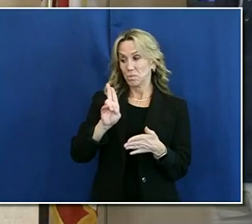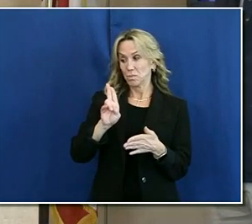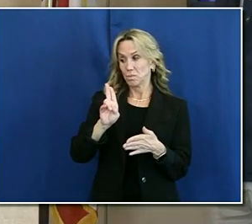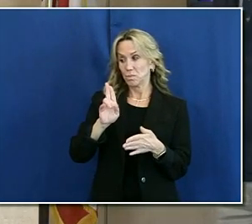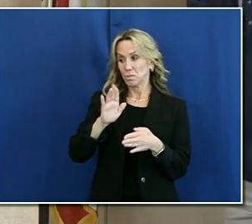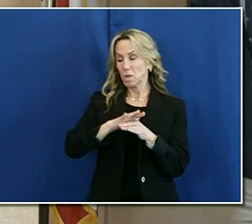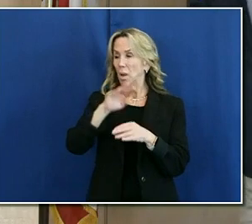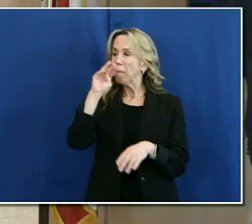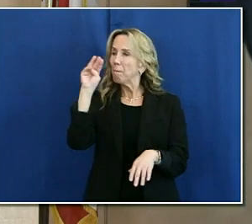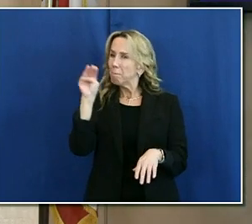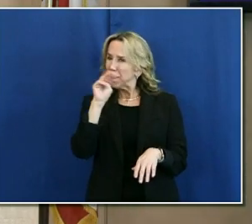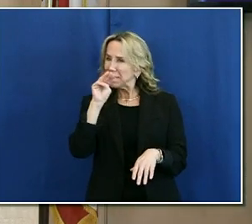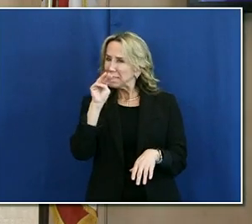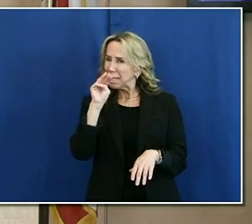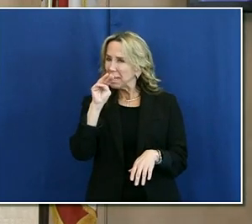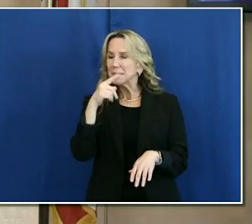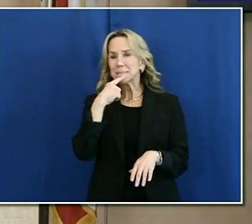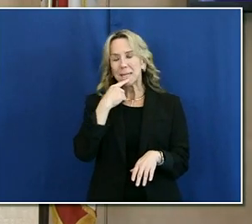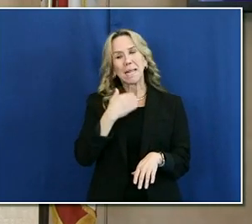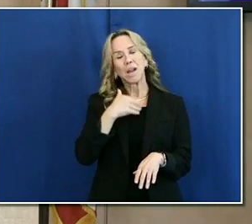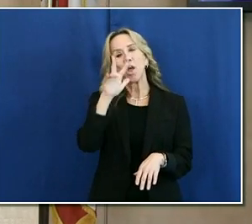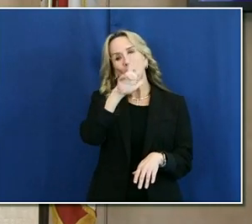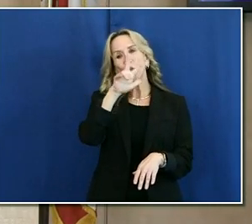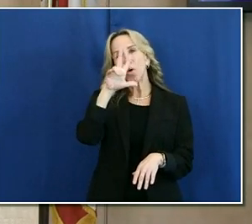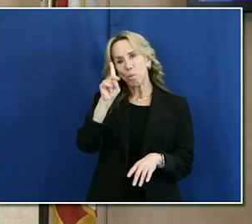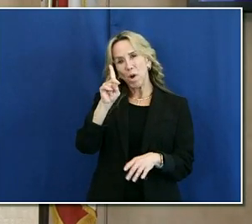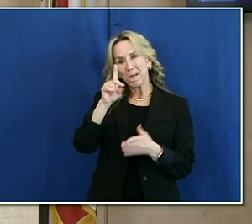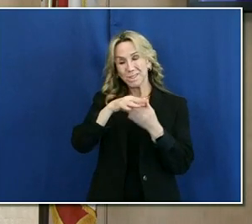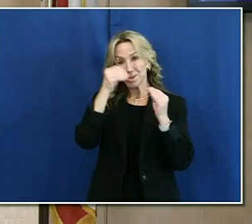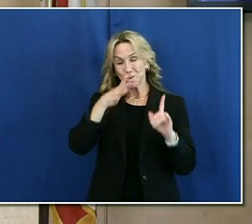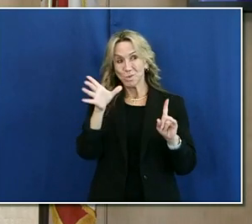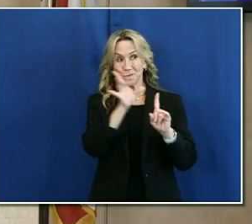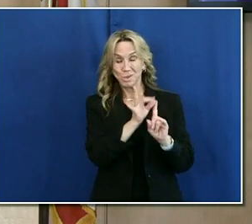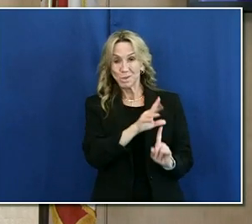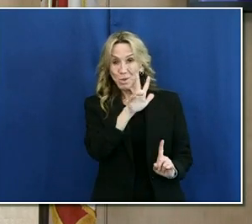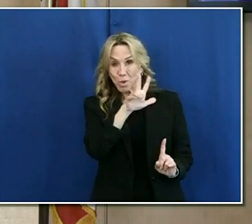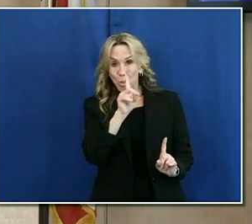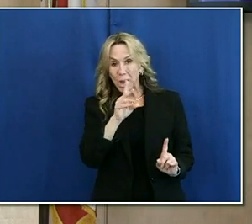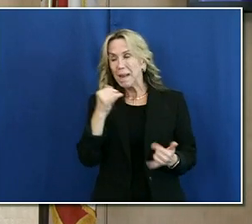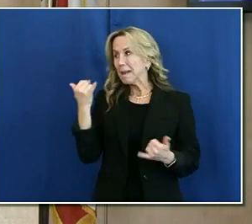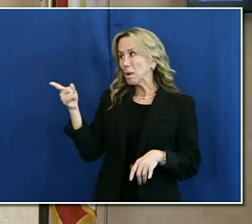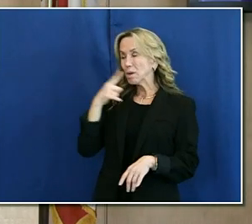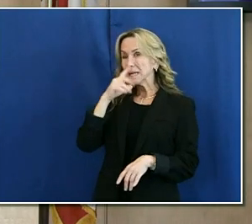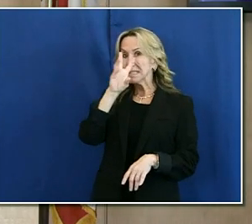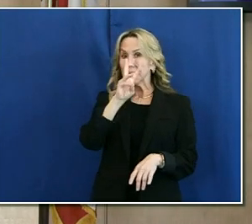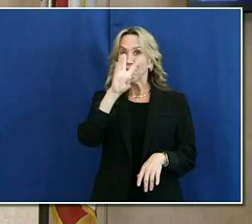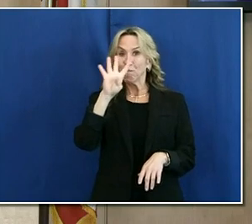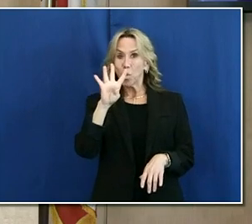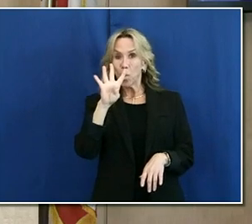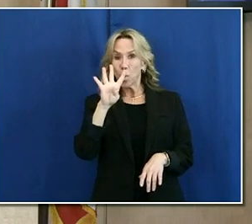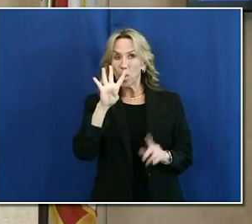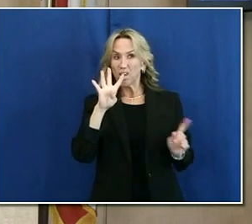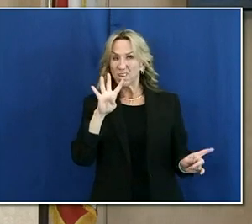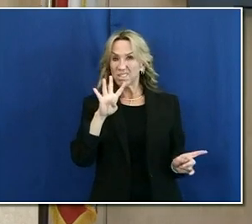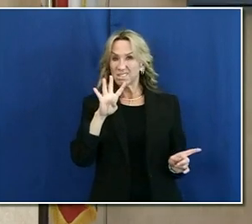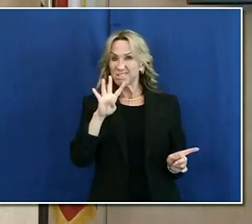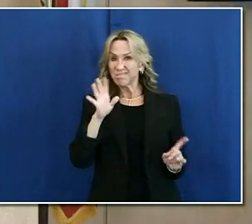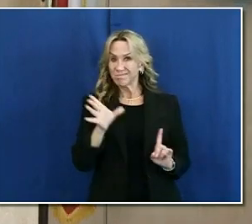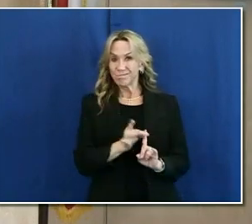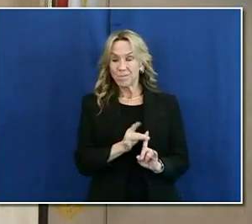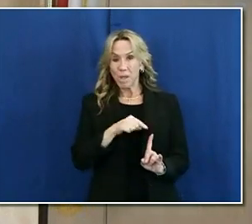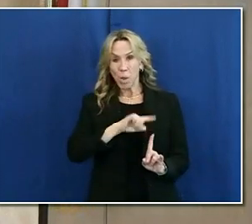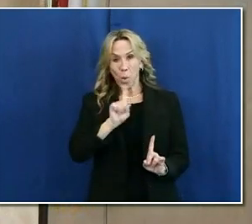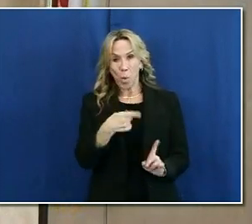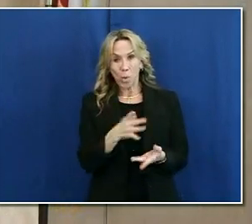Monday there were 31 students with confirmed infections. And I think I just heard you said that the 64 you announced today were just students, so faculty and staff are not